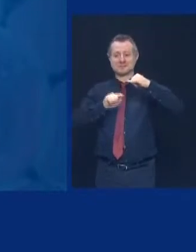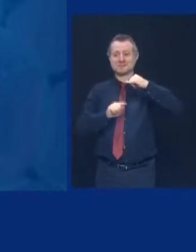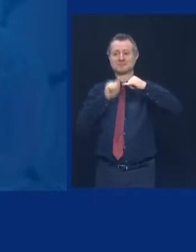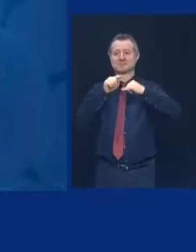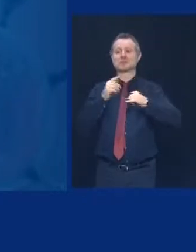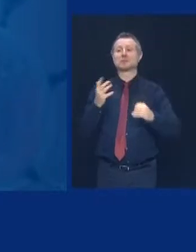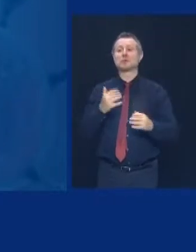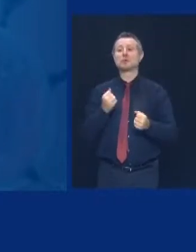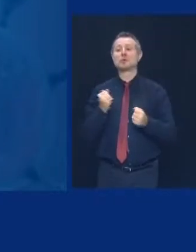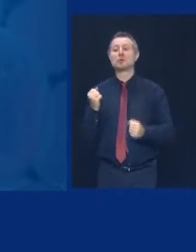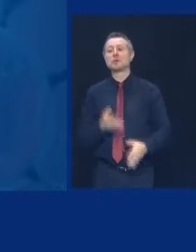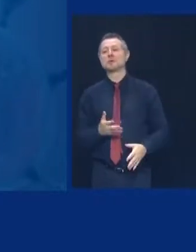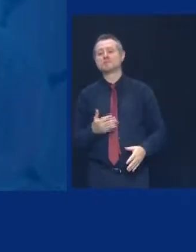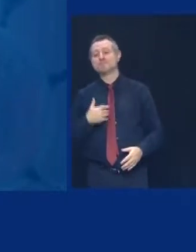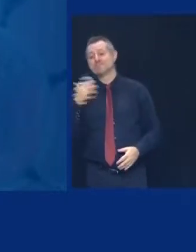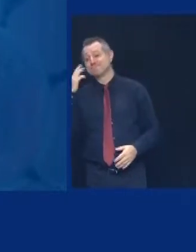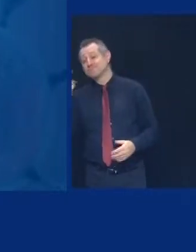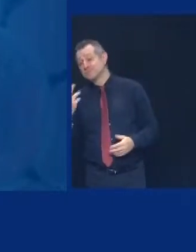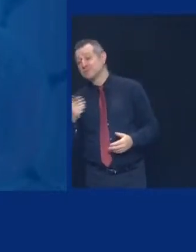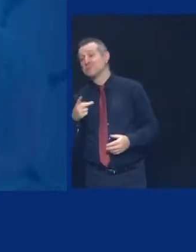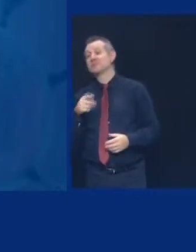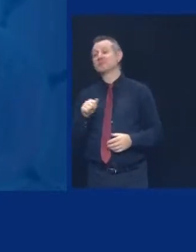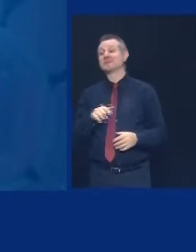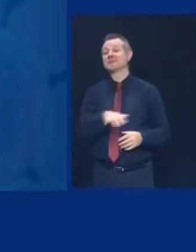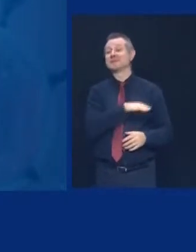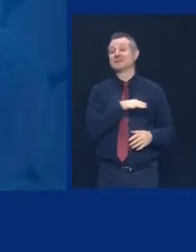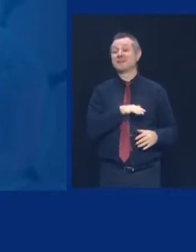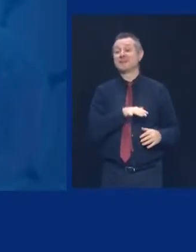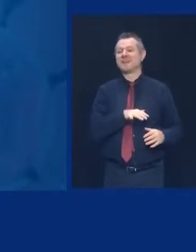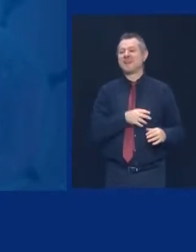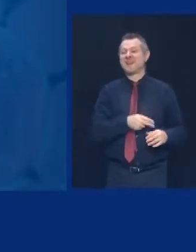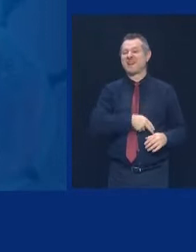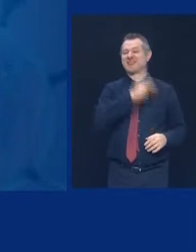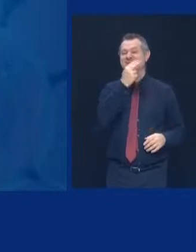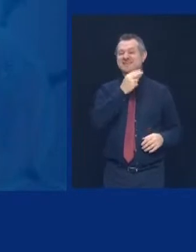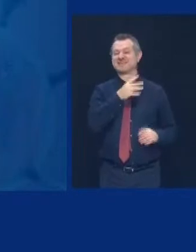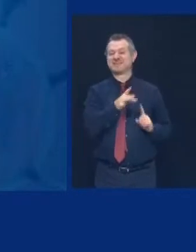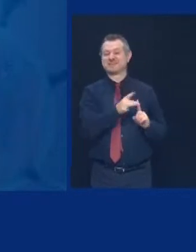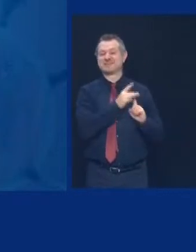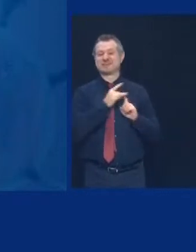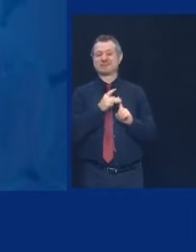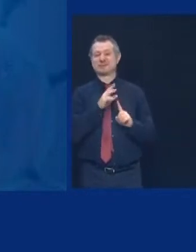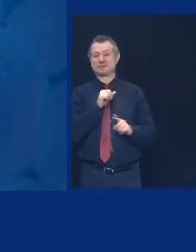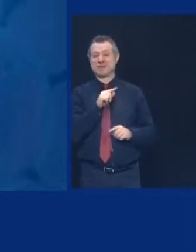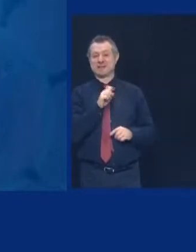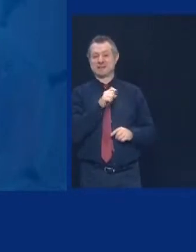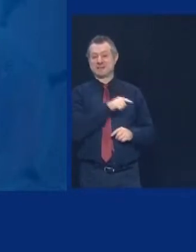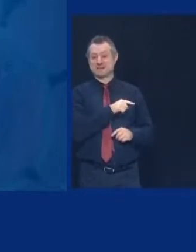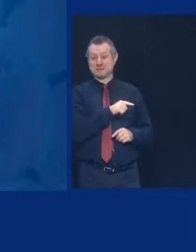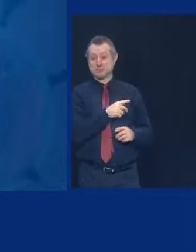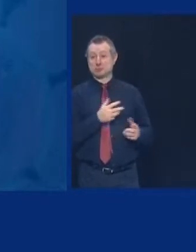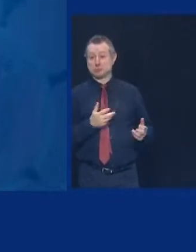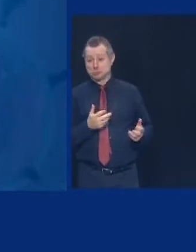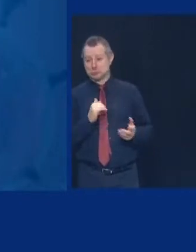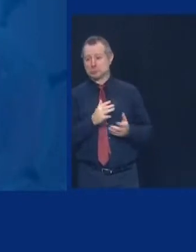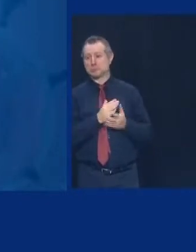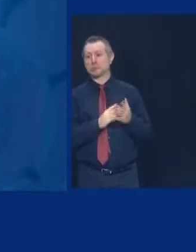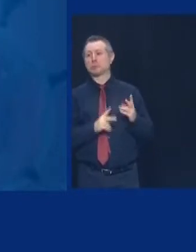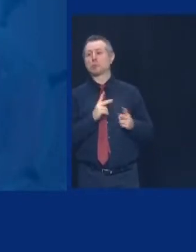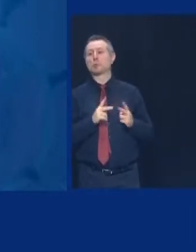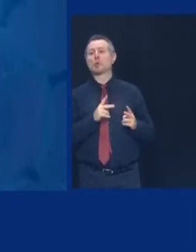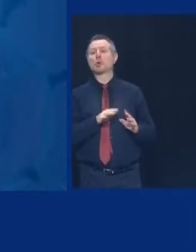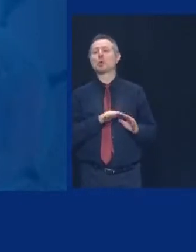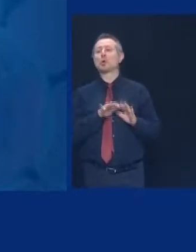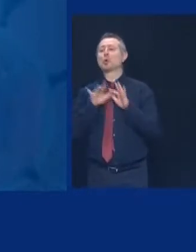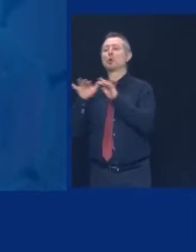causes. Pennsylvania has a high infection rate. You could have people going from those counties to